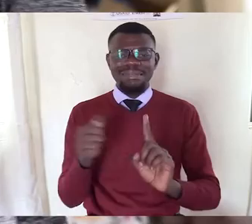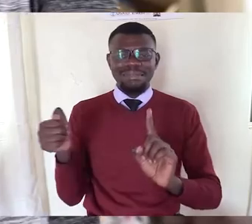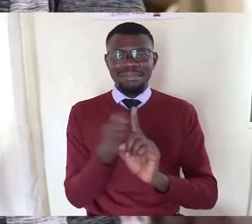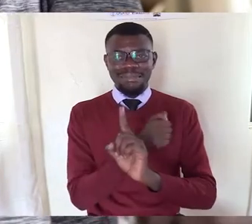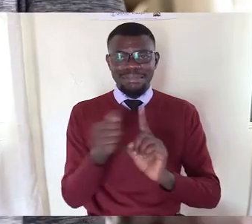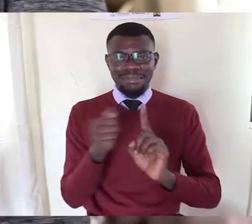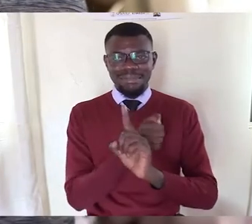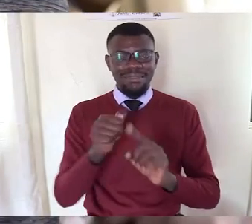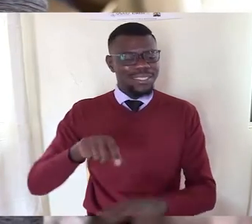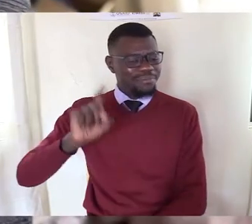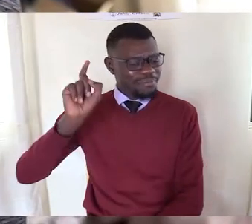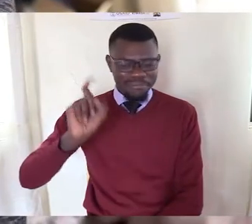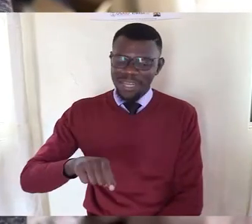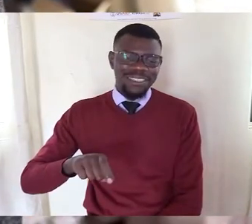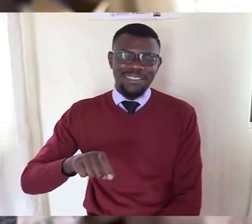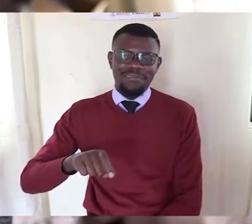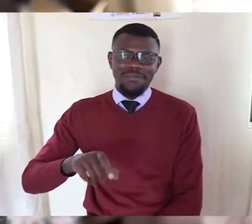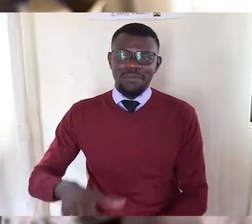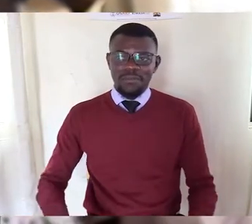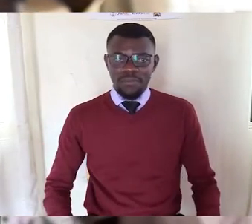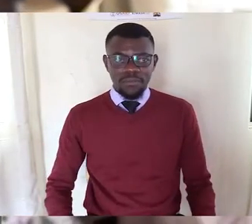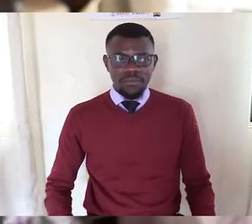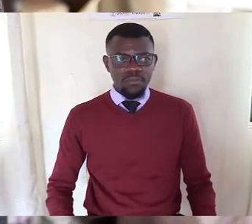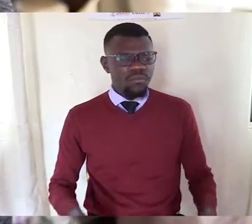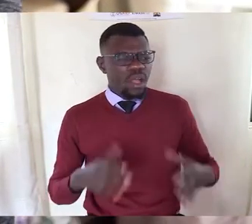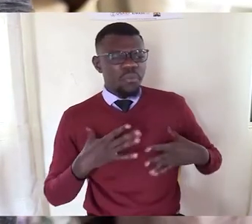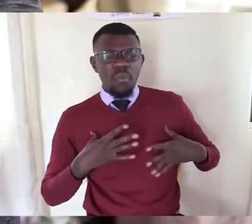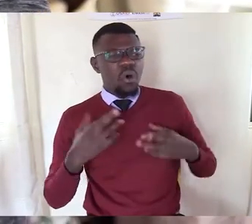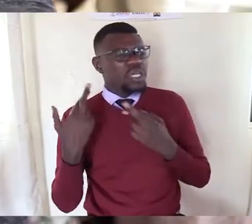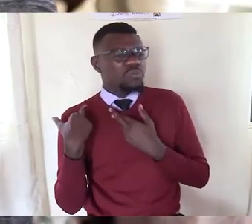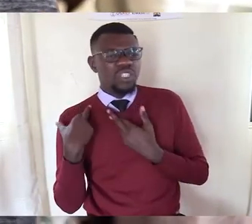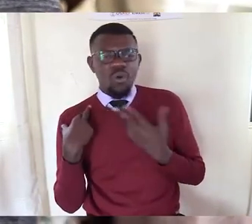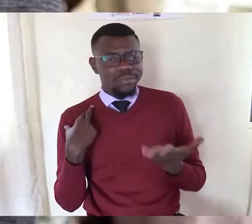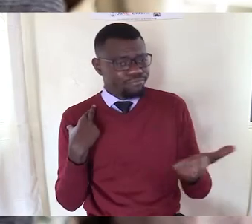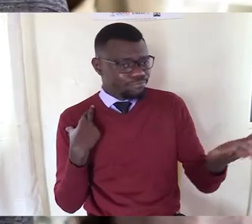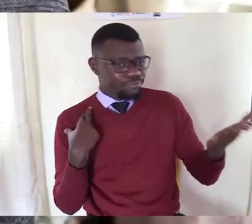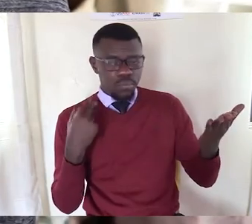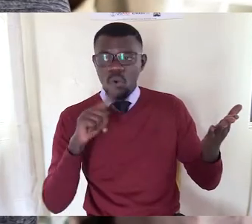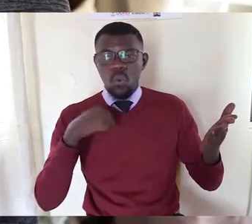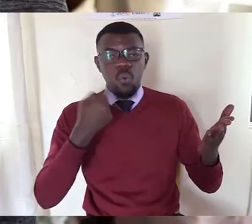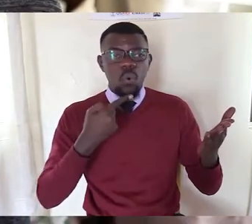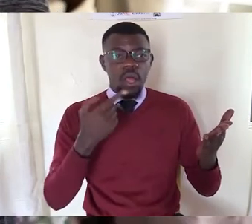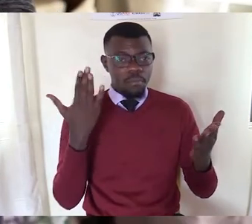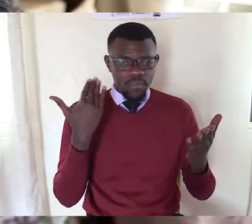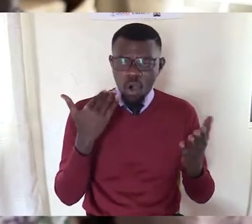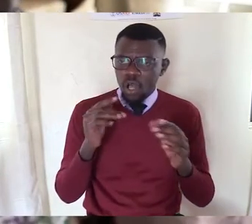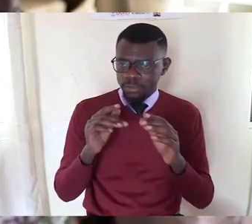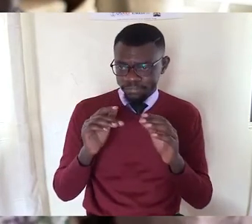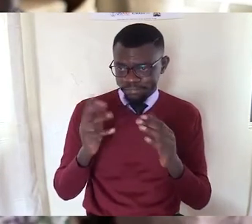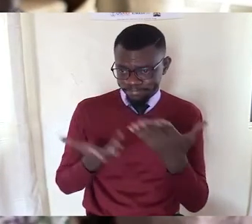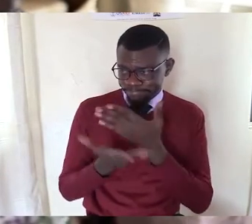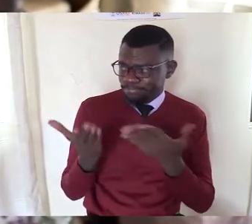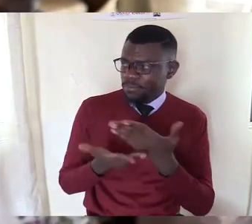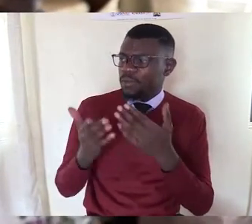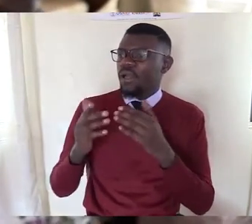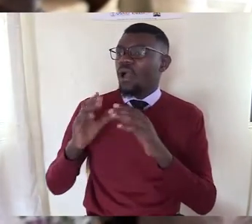those areas. The main perpetrators of this violence, as per the questions and the confirmation